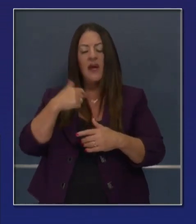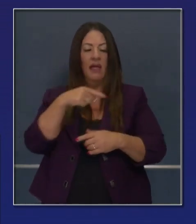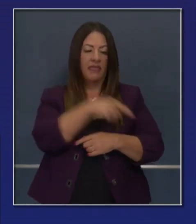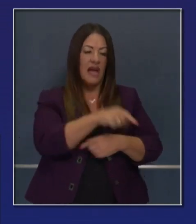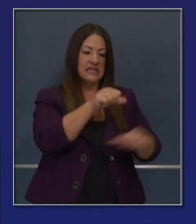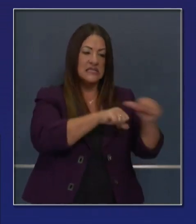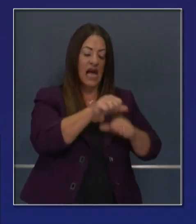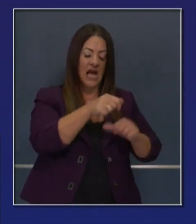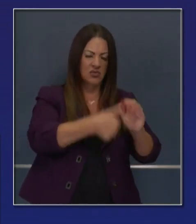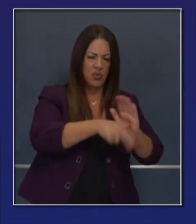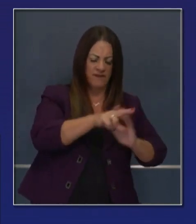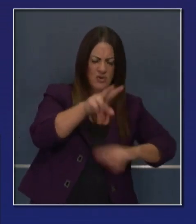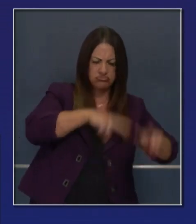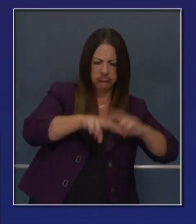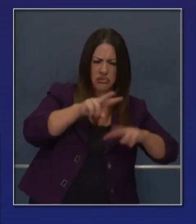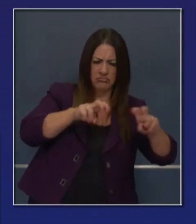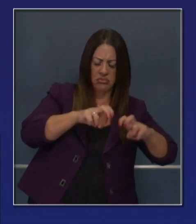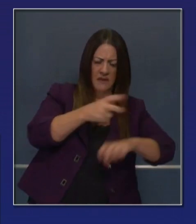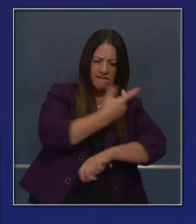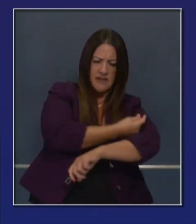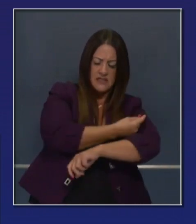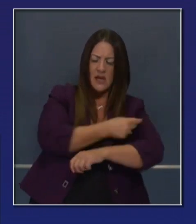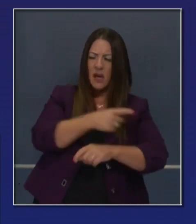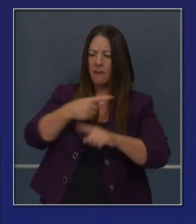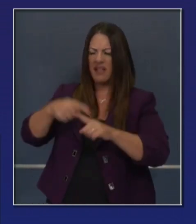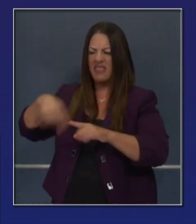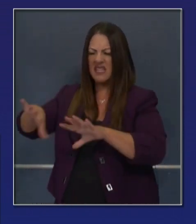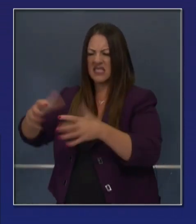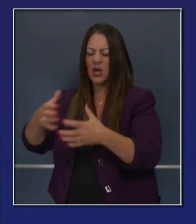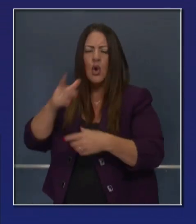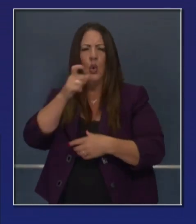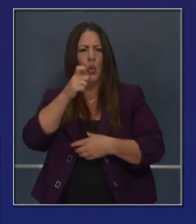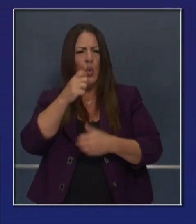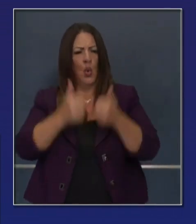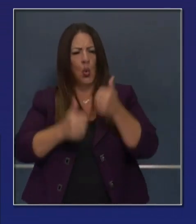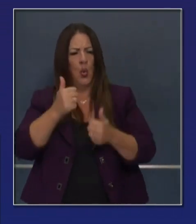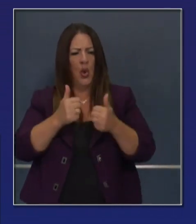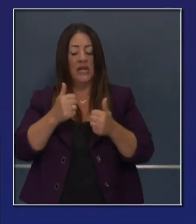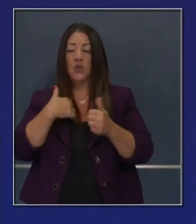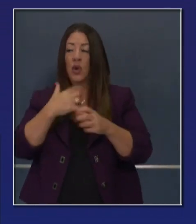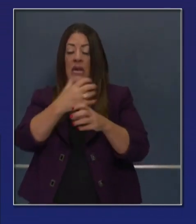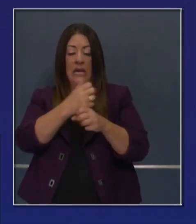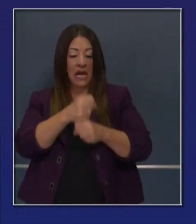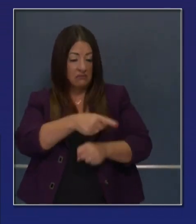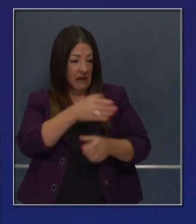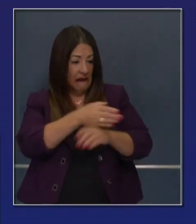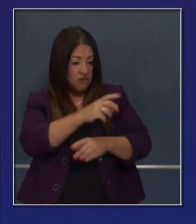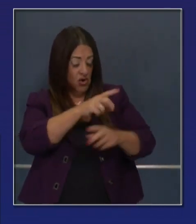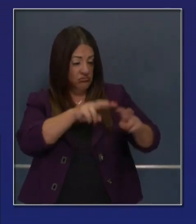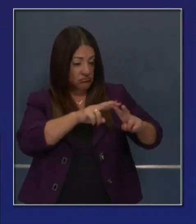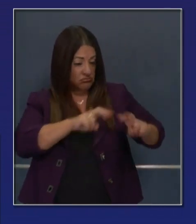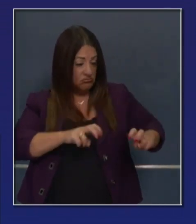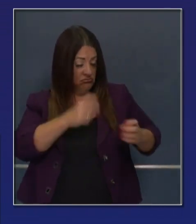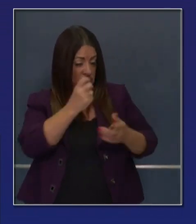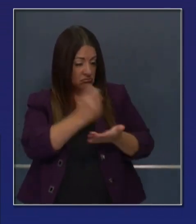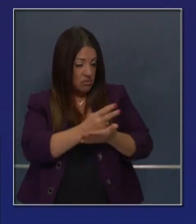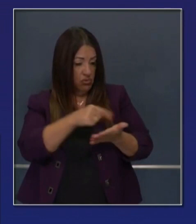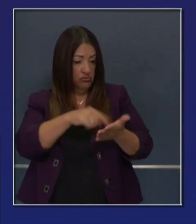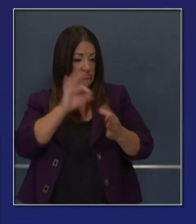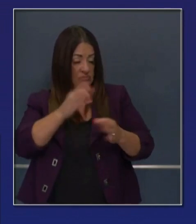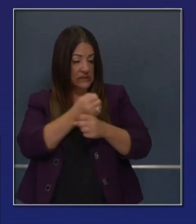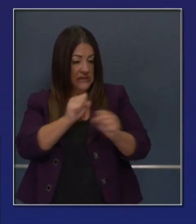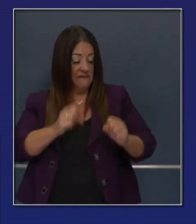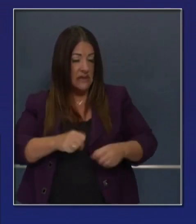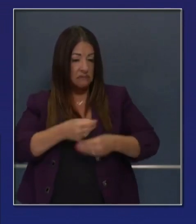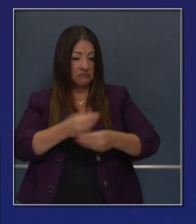committee, but do so with a sense of urgency and prioritization of the most vulnerable related to concerns